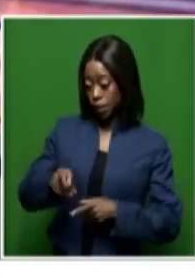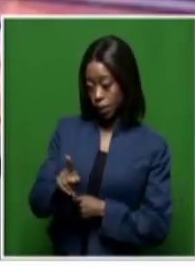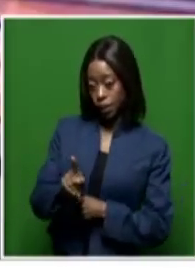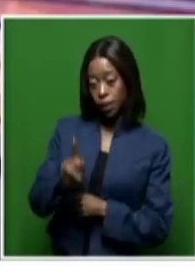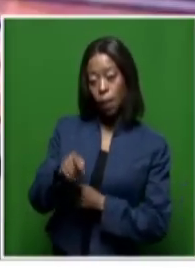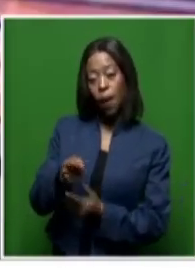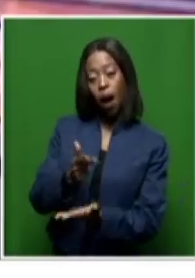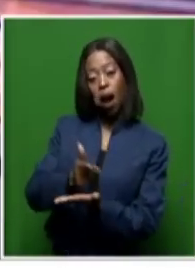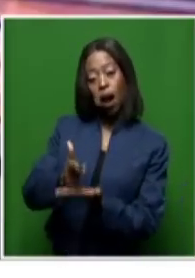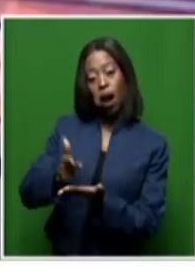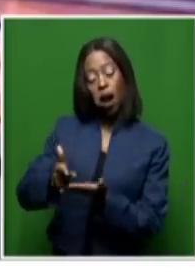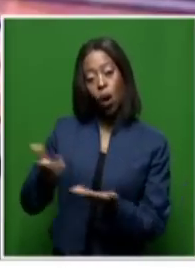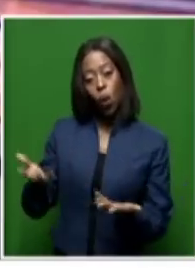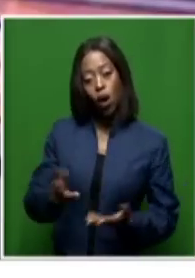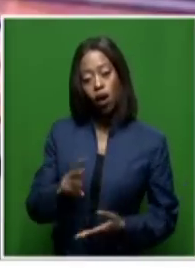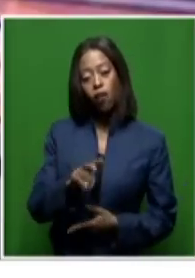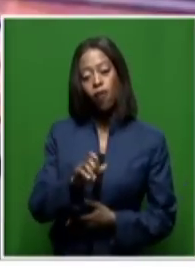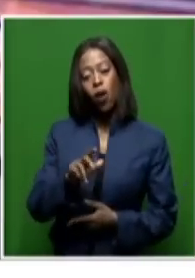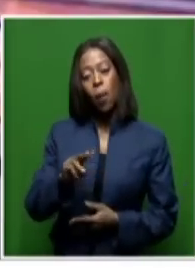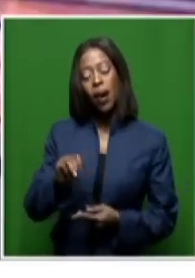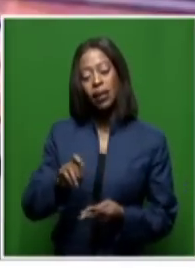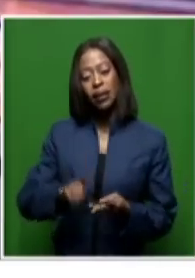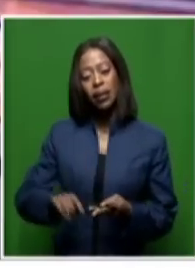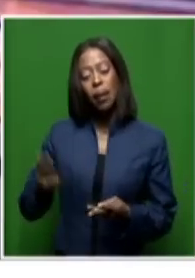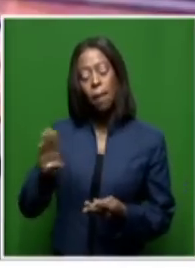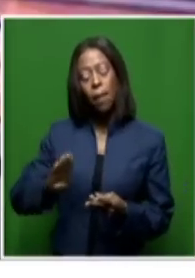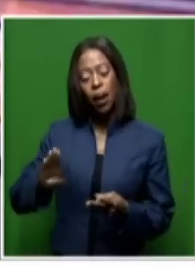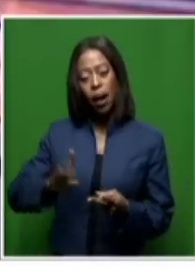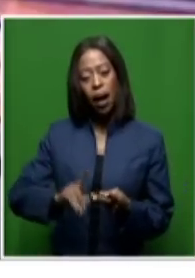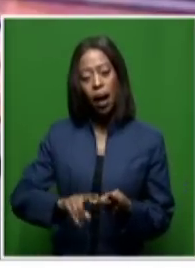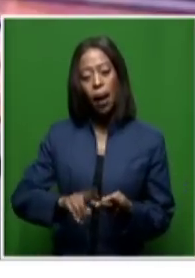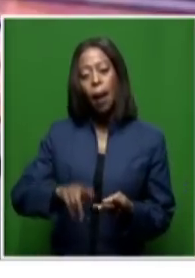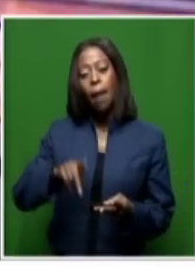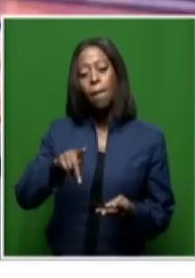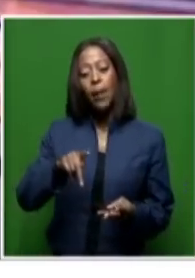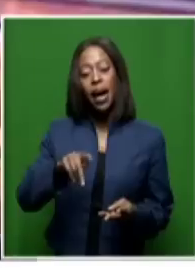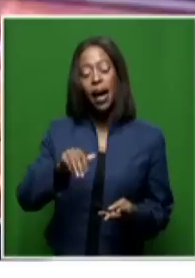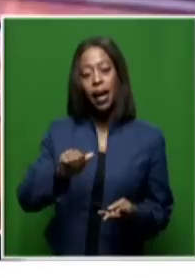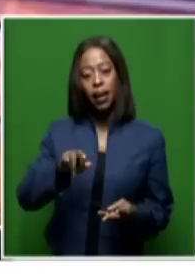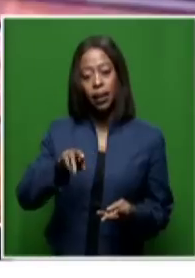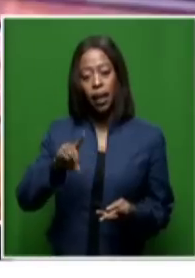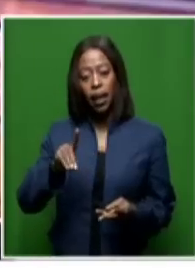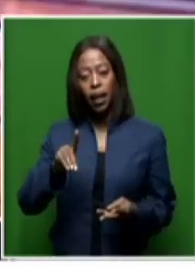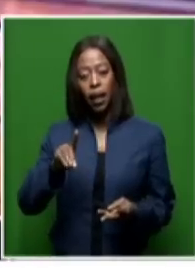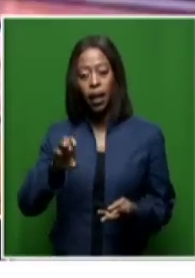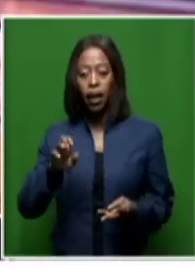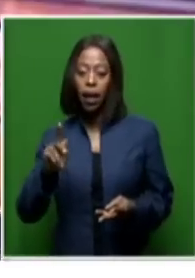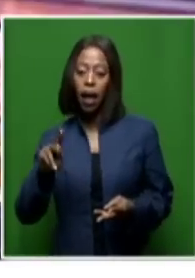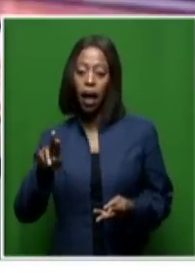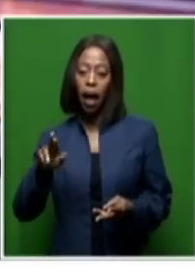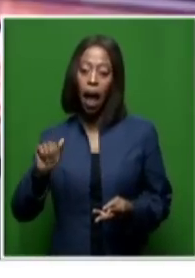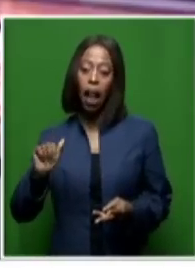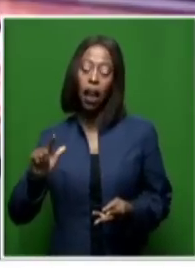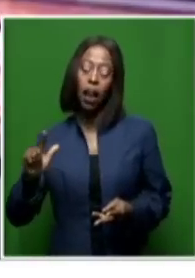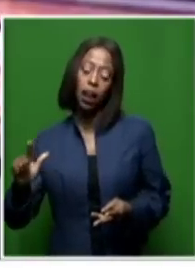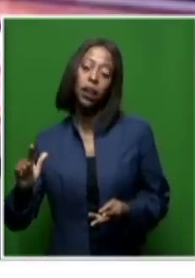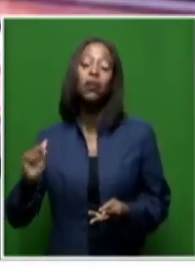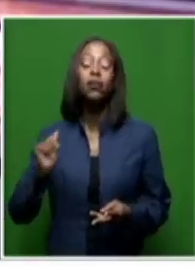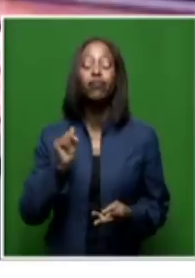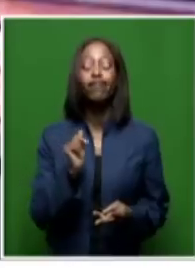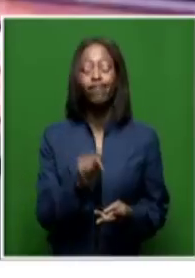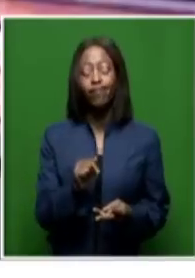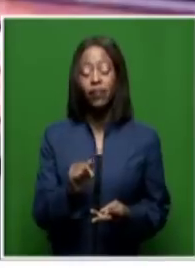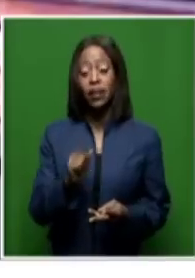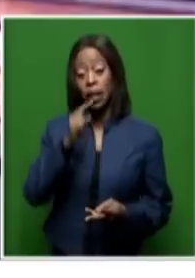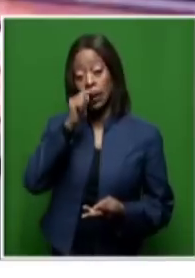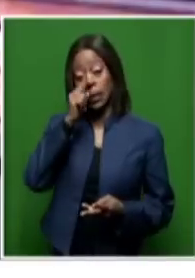be parked. Volmaten, Braamfontein, and Paardekraal. And the modernization of